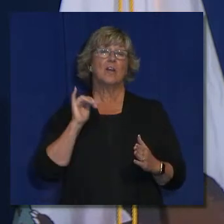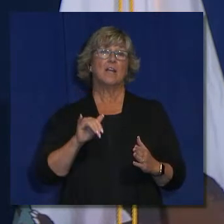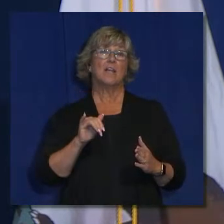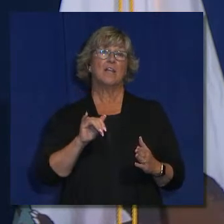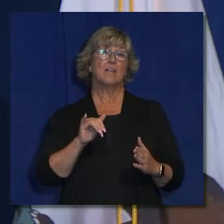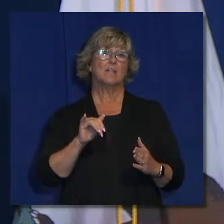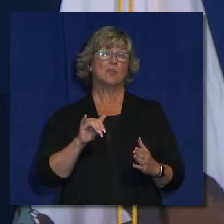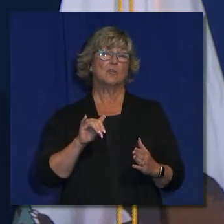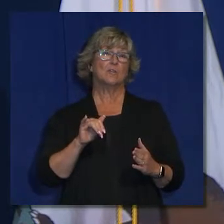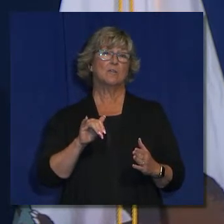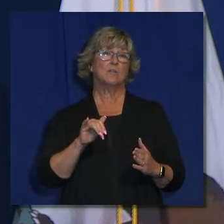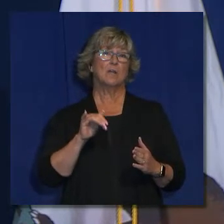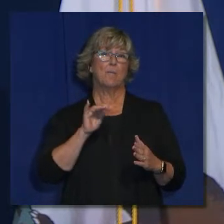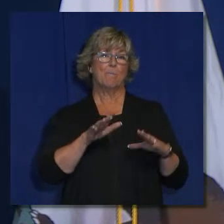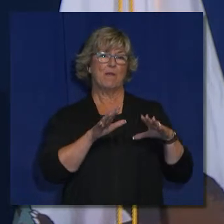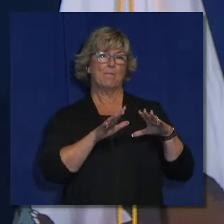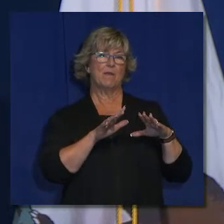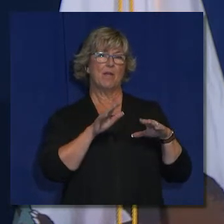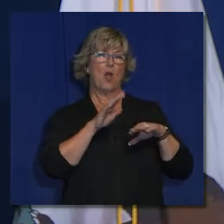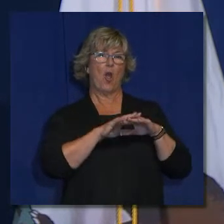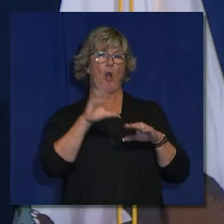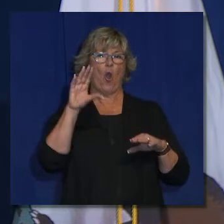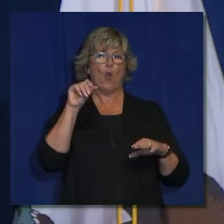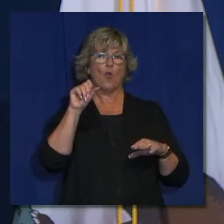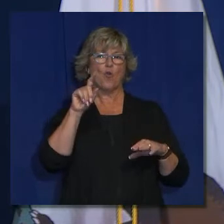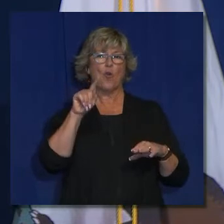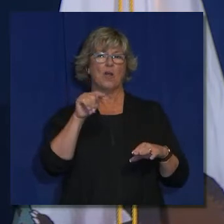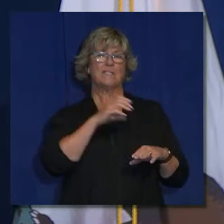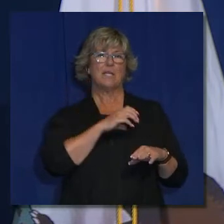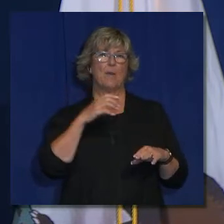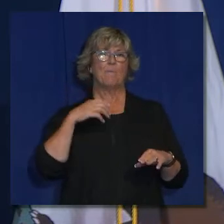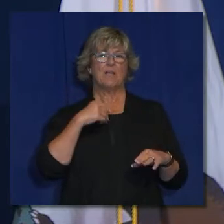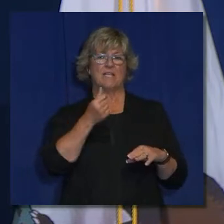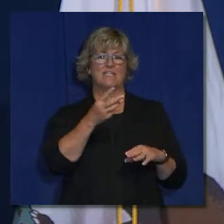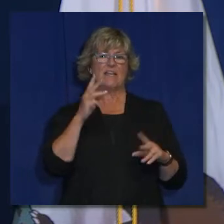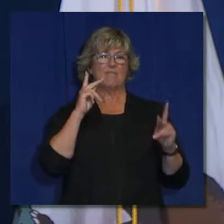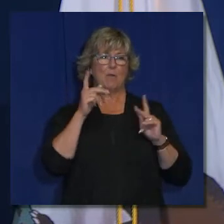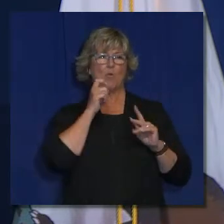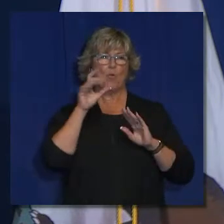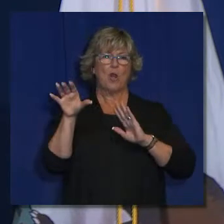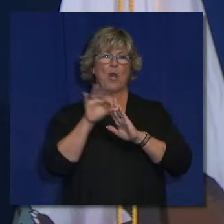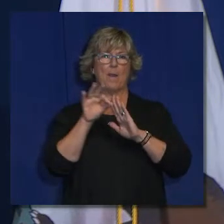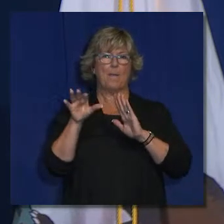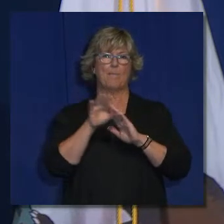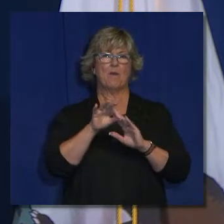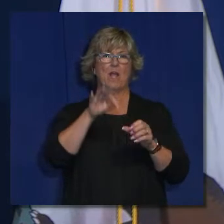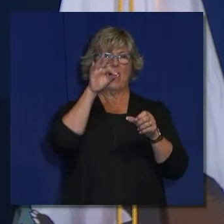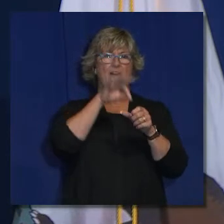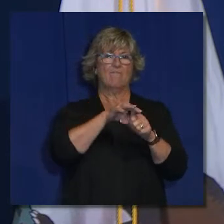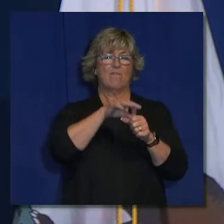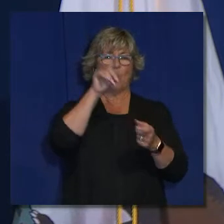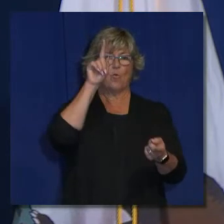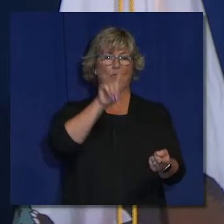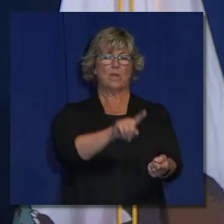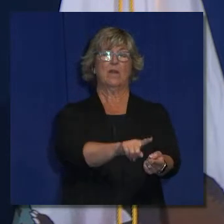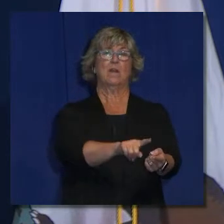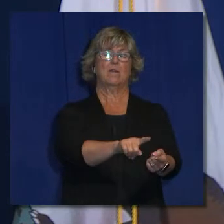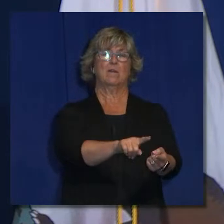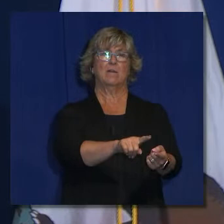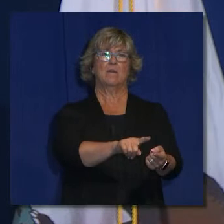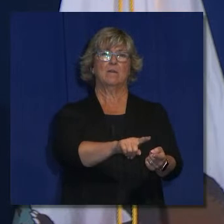I think it was maybe the Coastal Commission, the one that you appoint several members to, voted down this